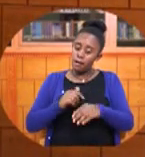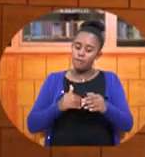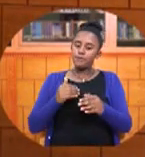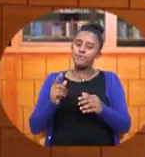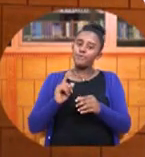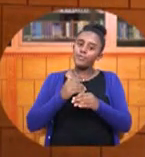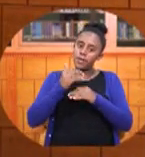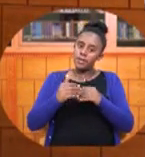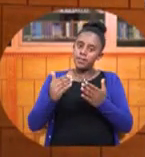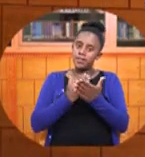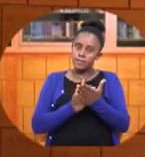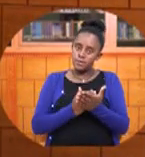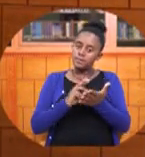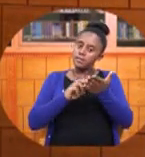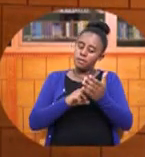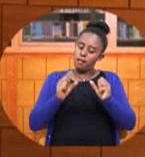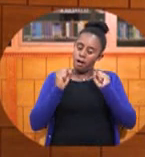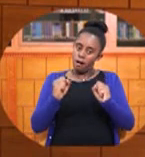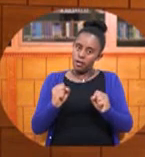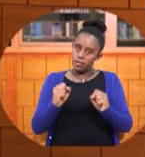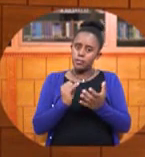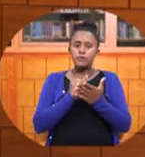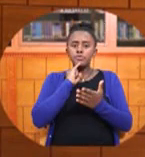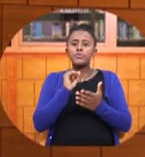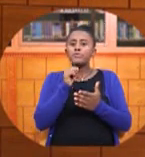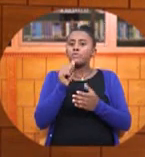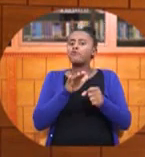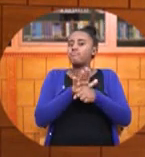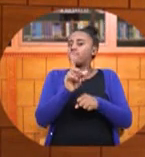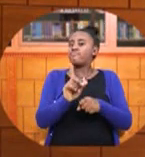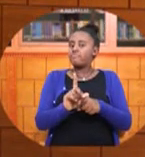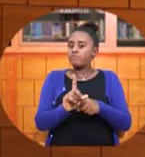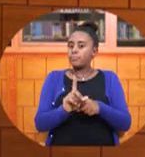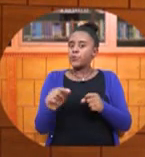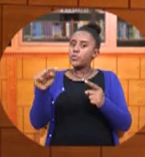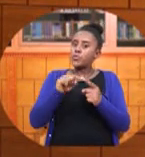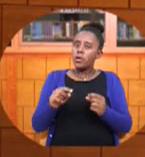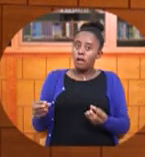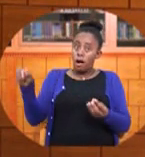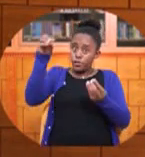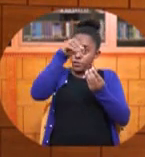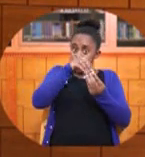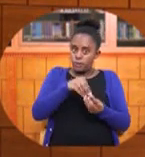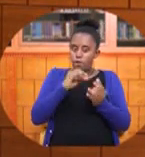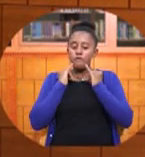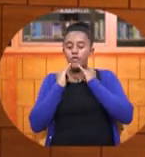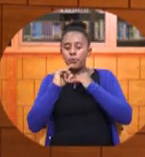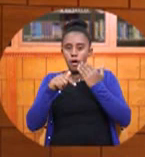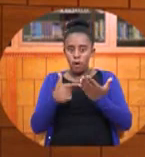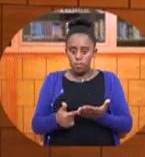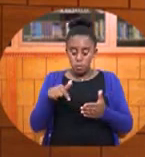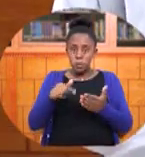time up to the next lesson and a steady heart. It is not enough for you to get